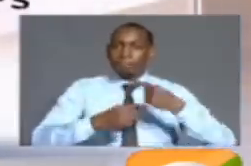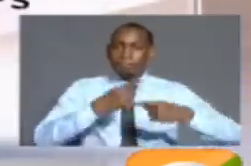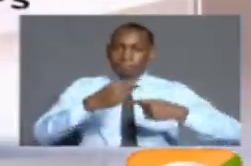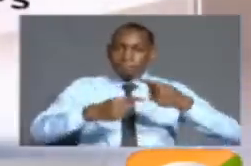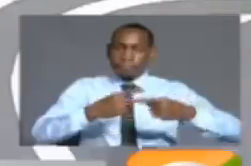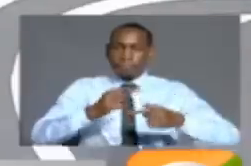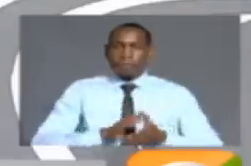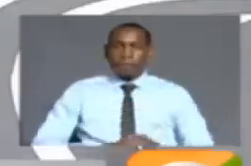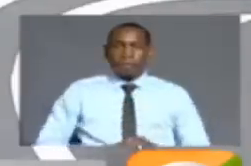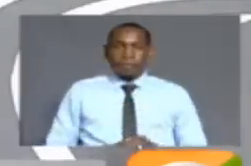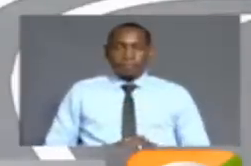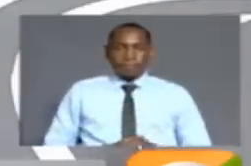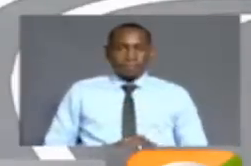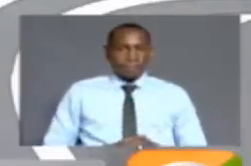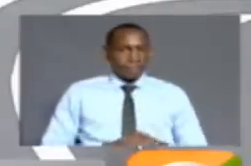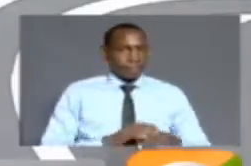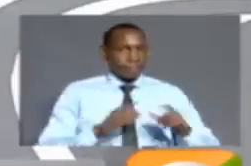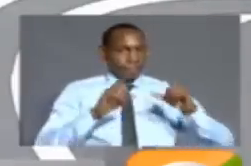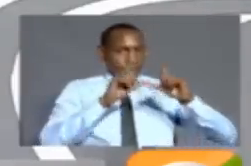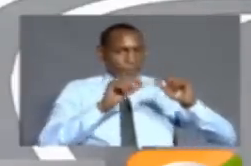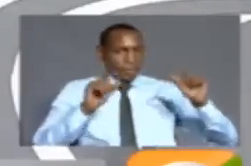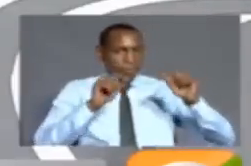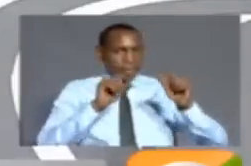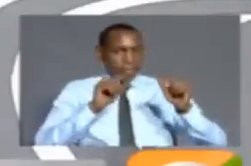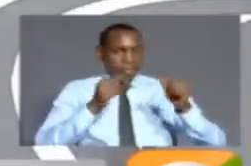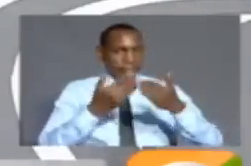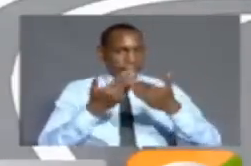and do the business. That's what you said earlier on. I said in